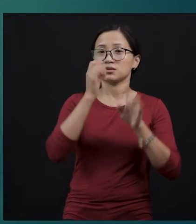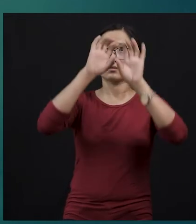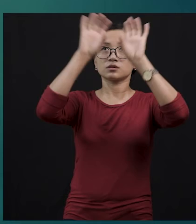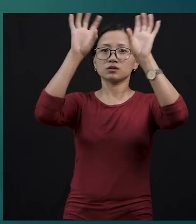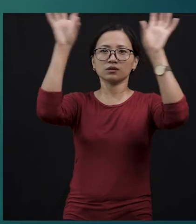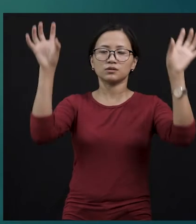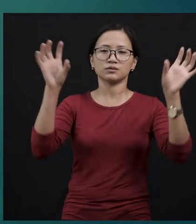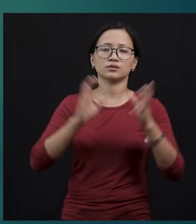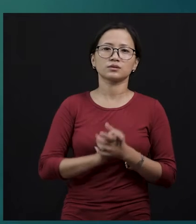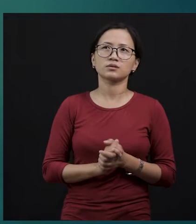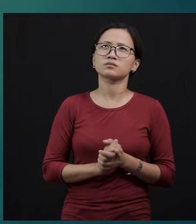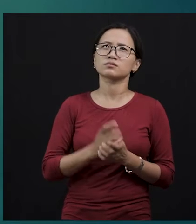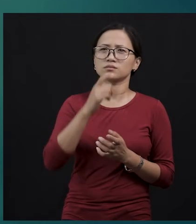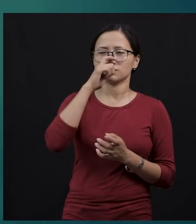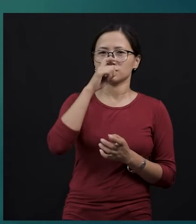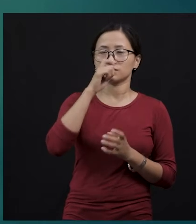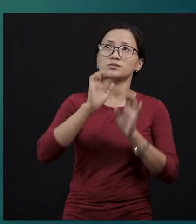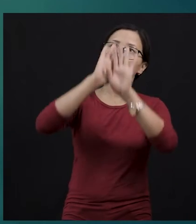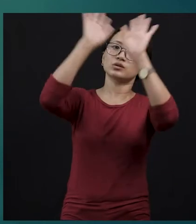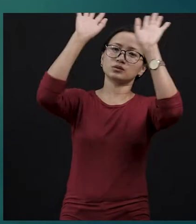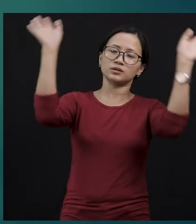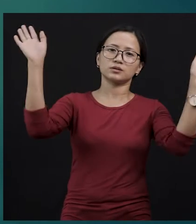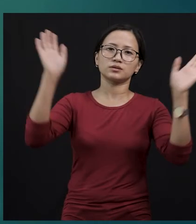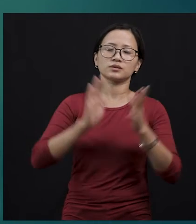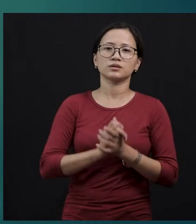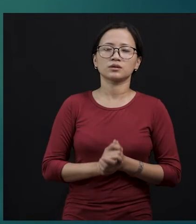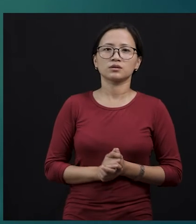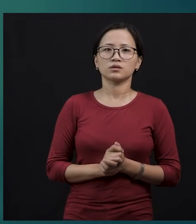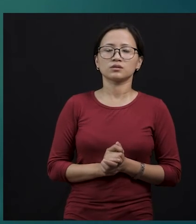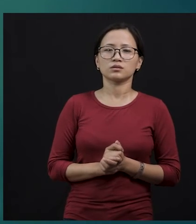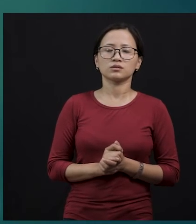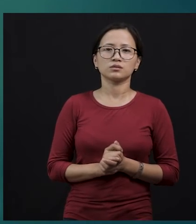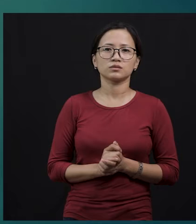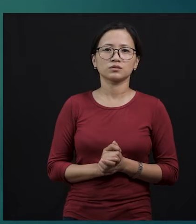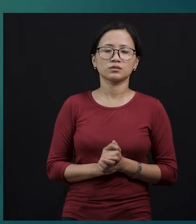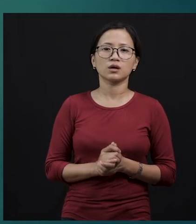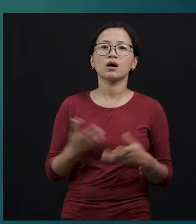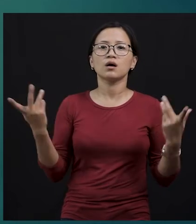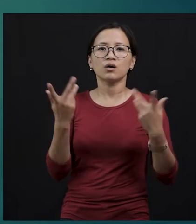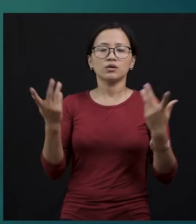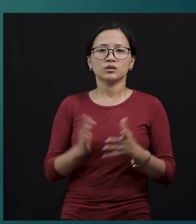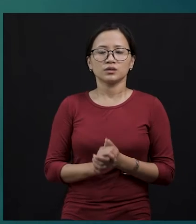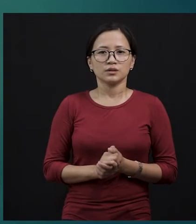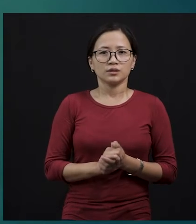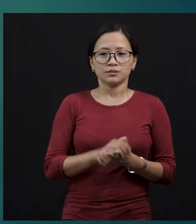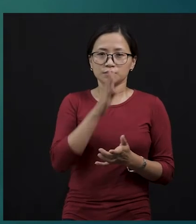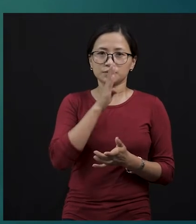to look at a beautiful blue sky, and then there will be clouds floating, and you imagine how will it be, isn't